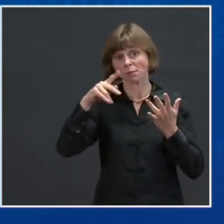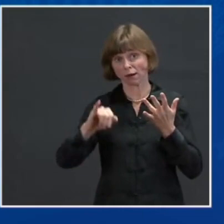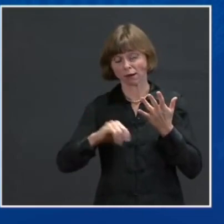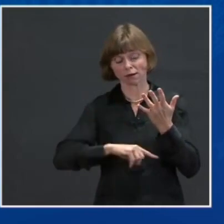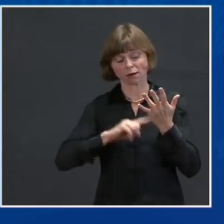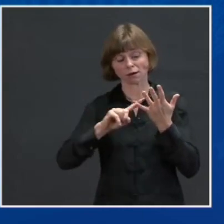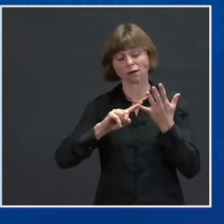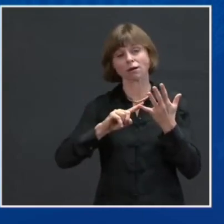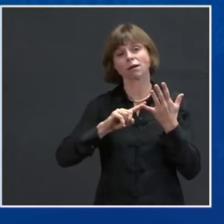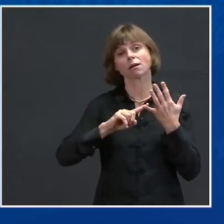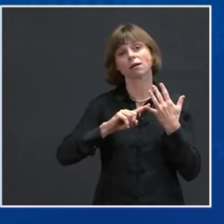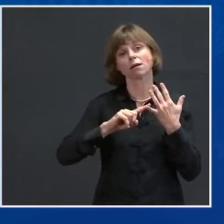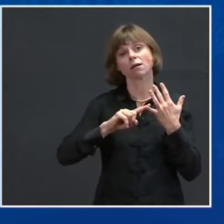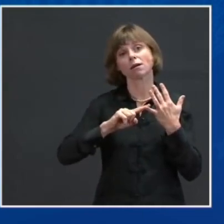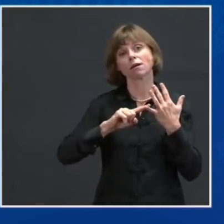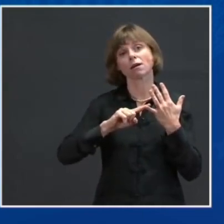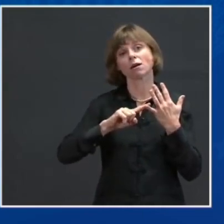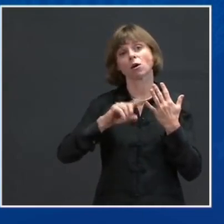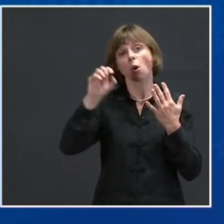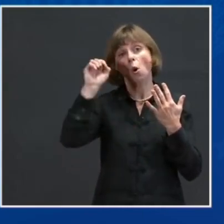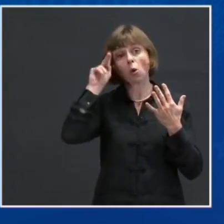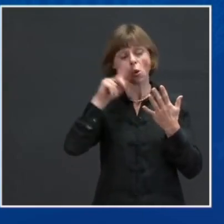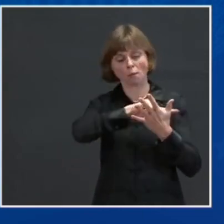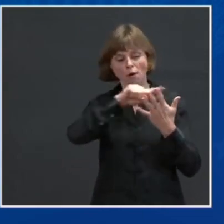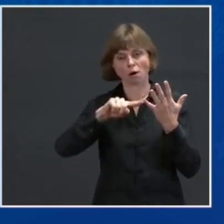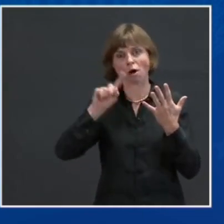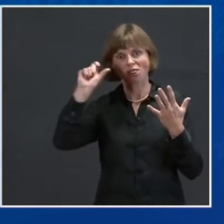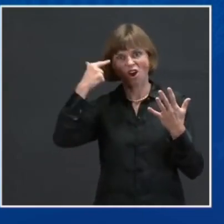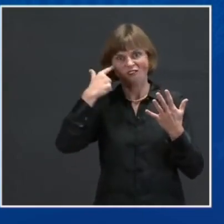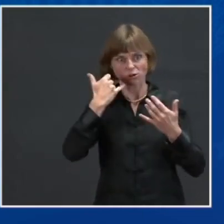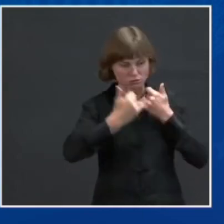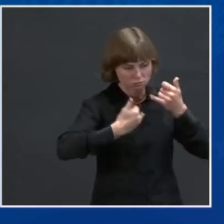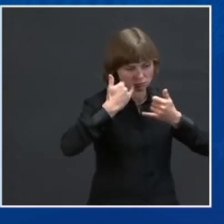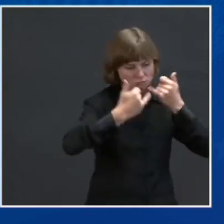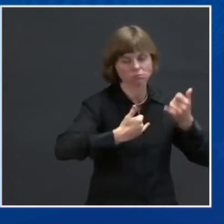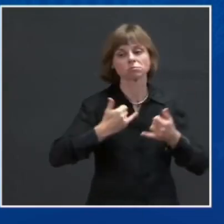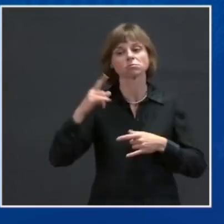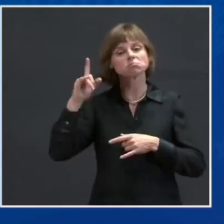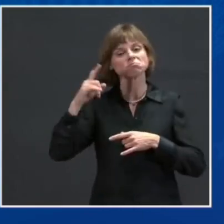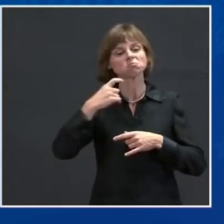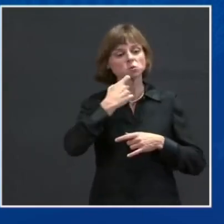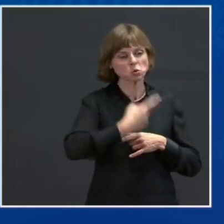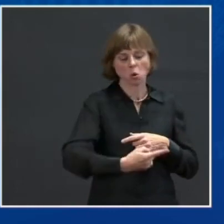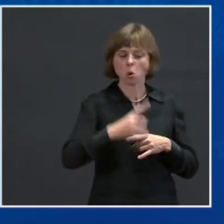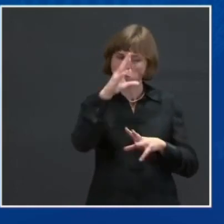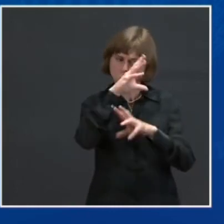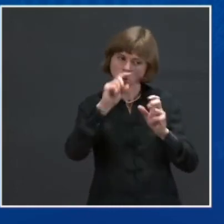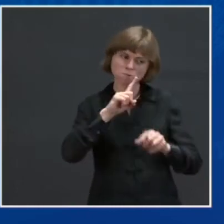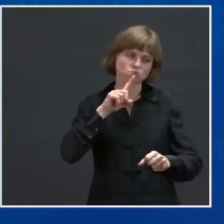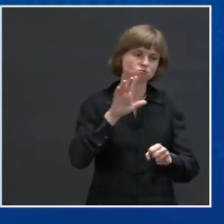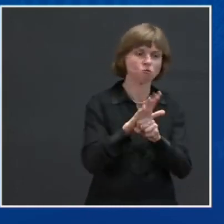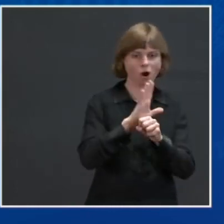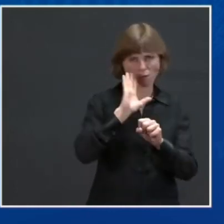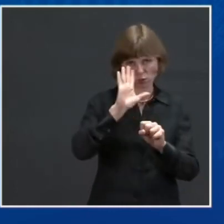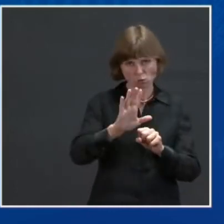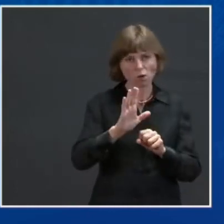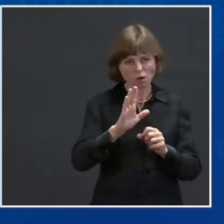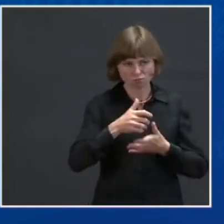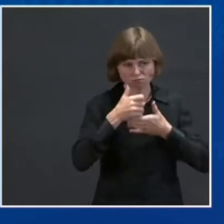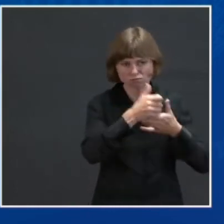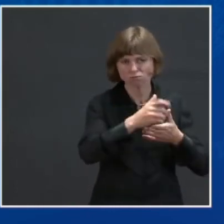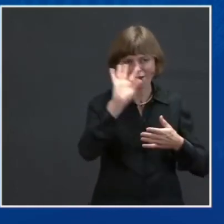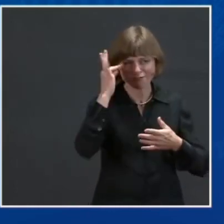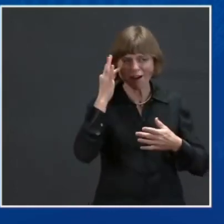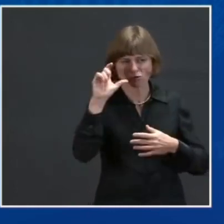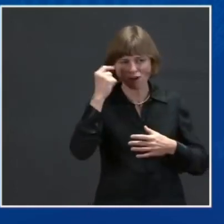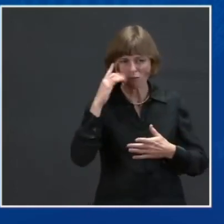Kevin Stitt of Oklahoma. She expressed the president's strong commitment to ensuring that the federal government proactively does everything it can